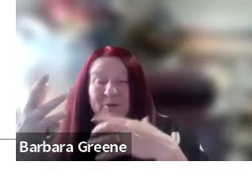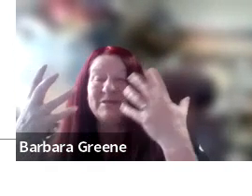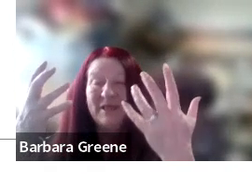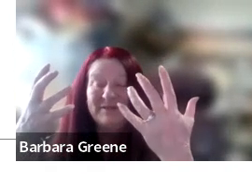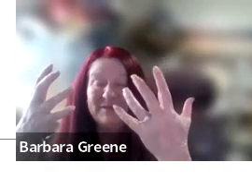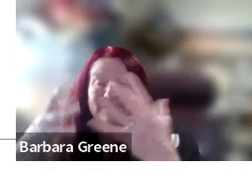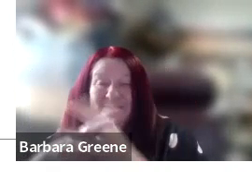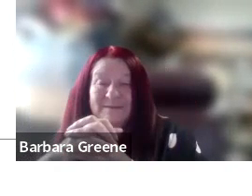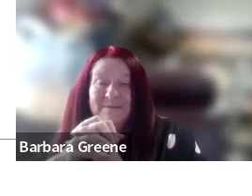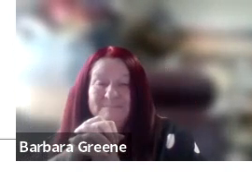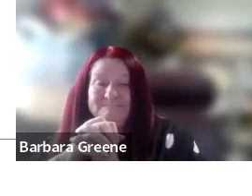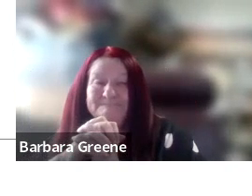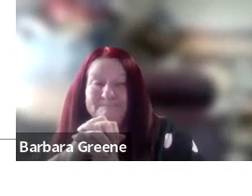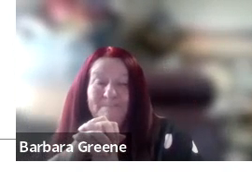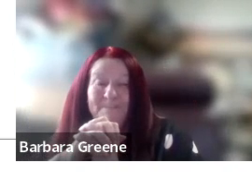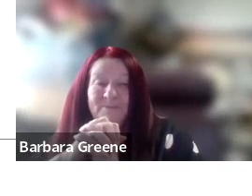was very enlightening.